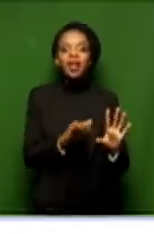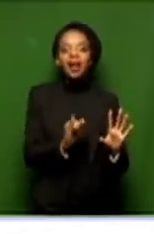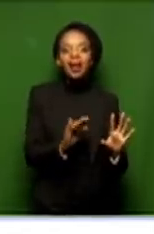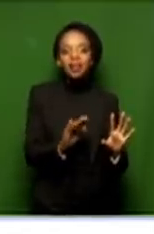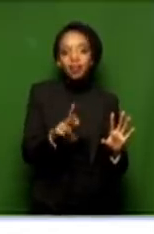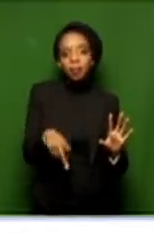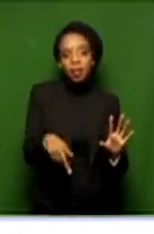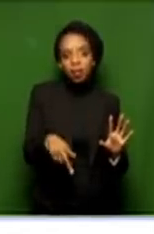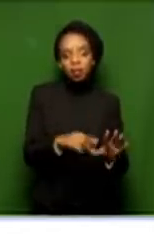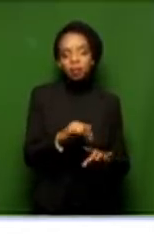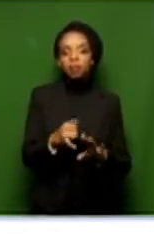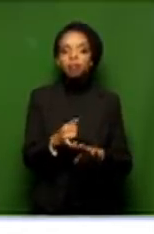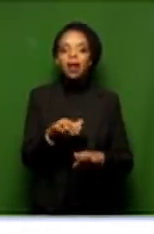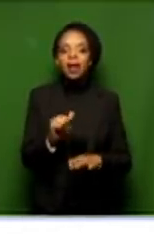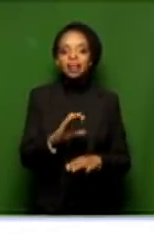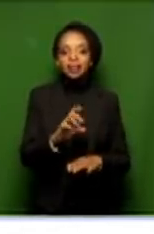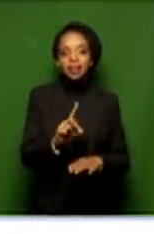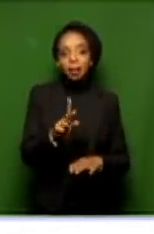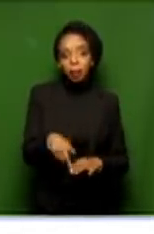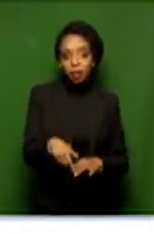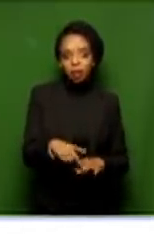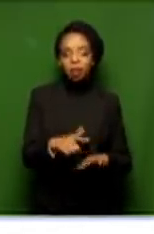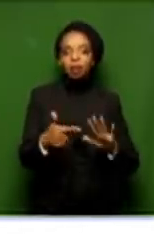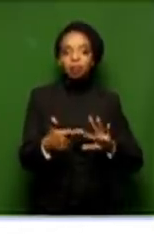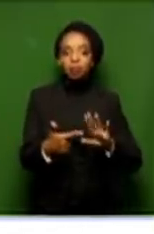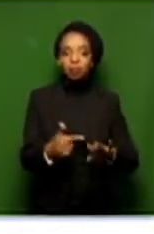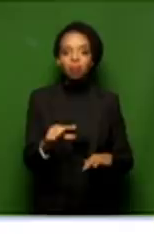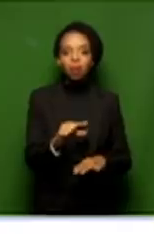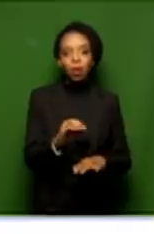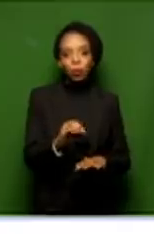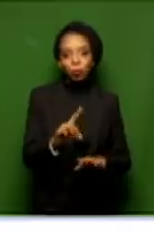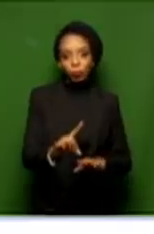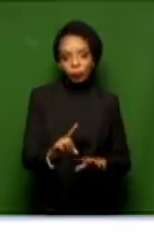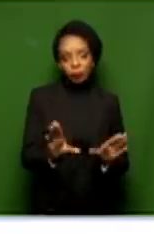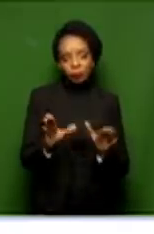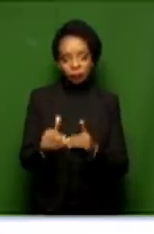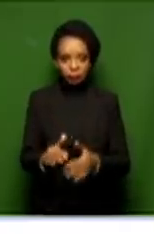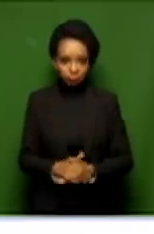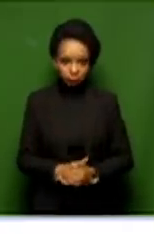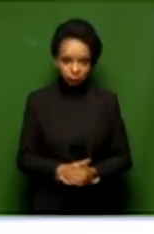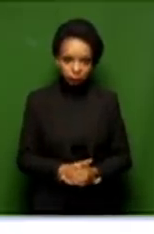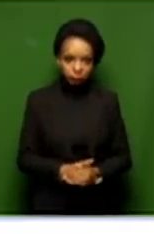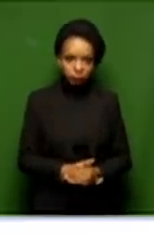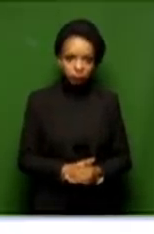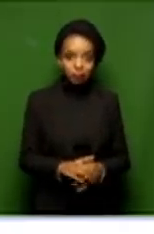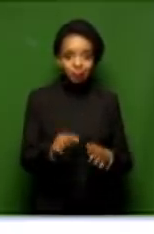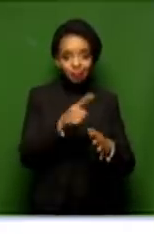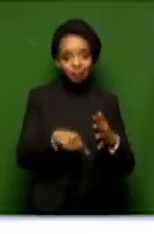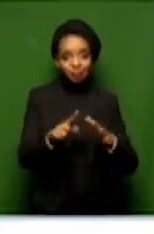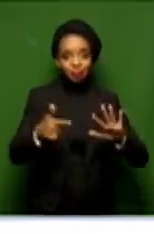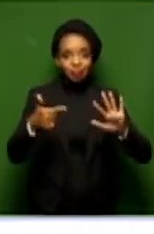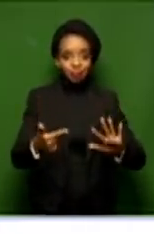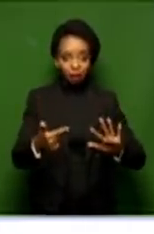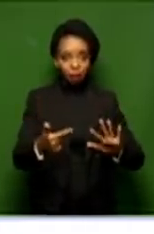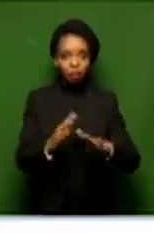IFP, the ACDP, and the Good Party. And there are a few parties that were in that top 6